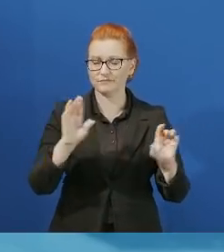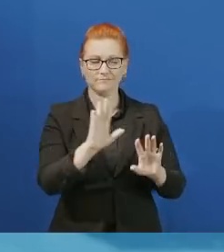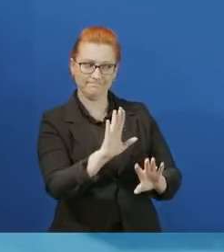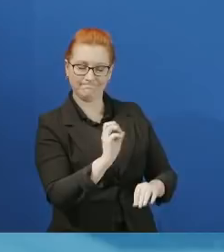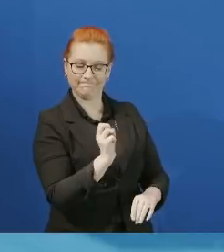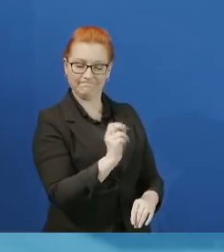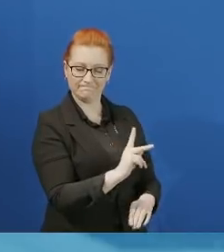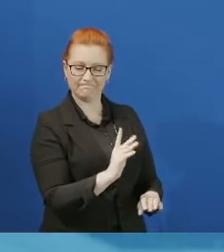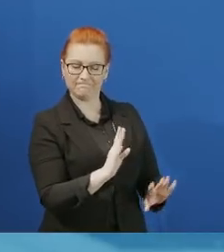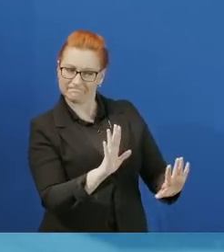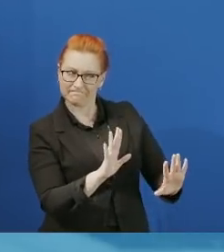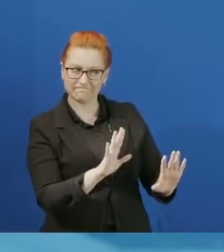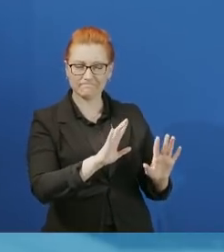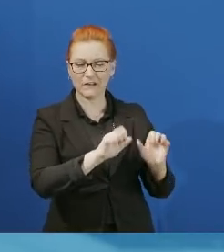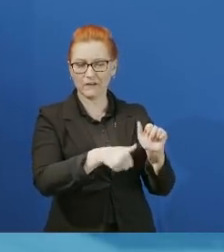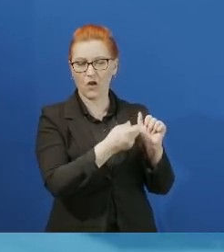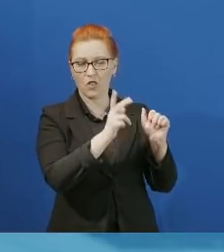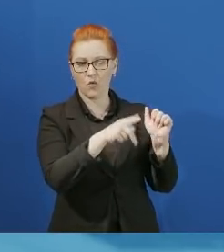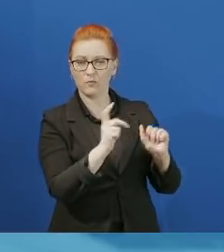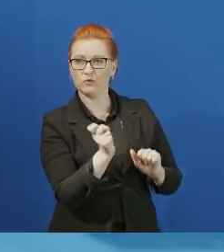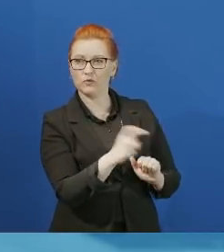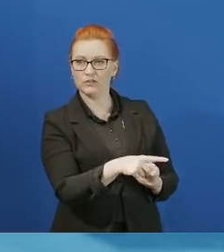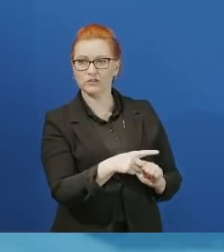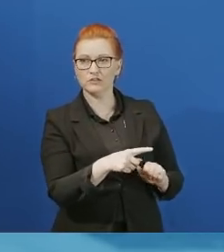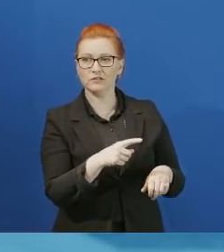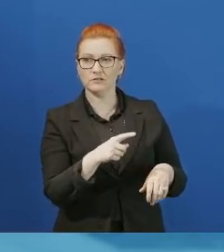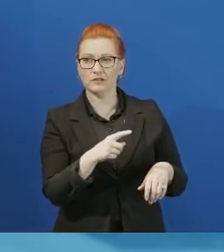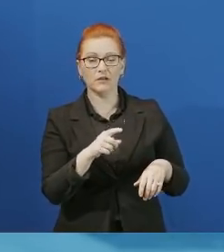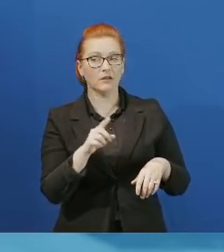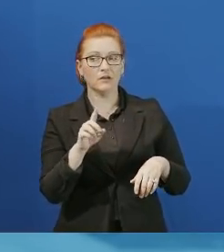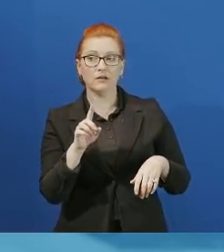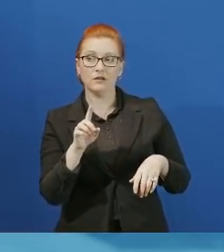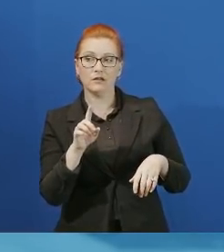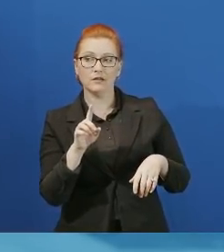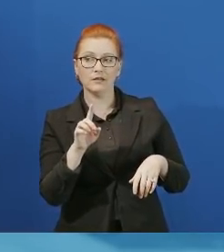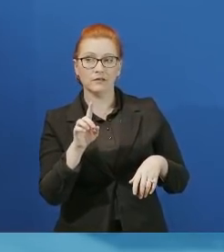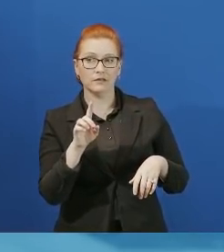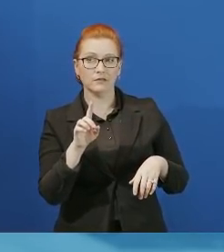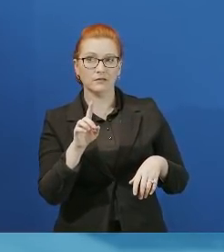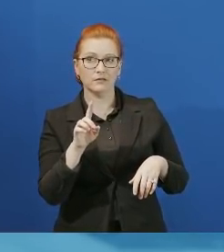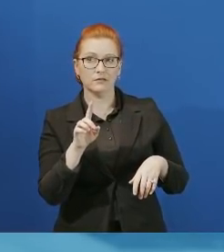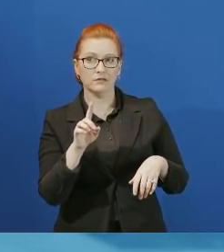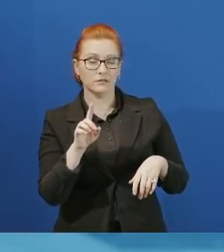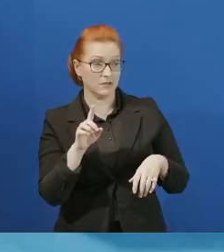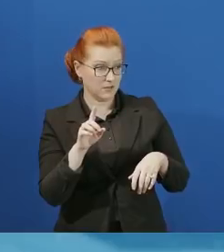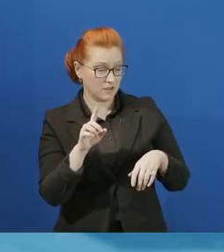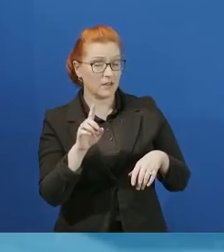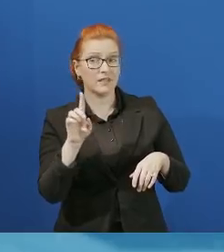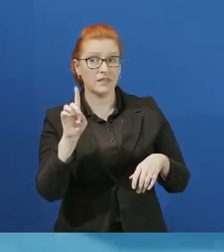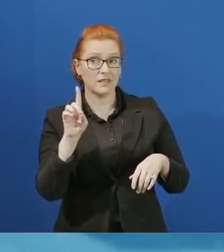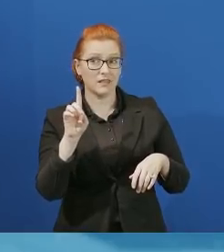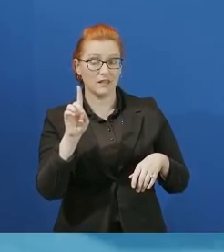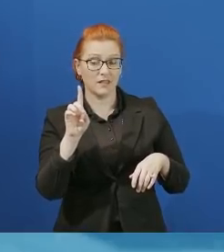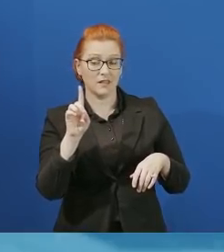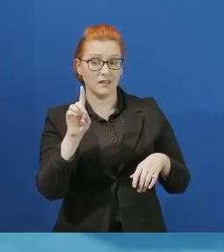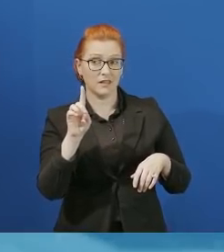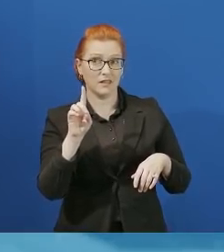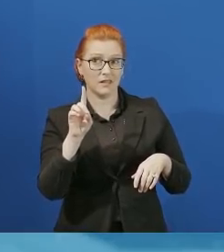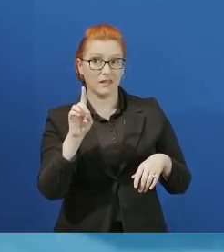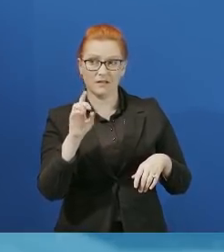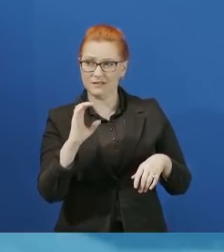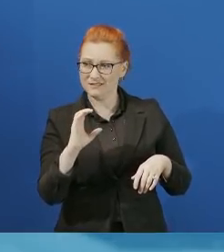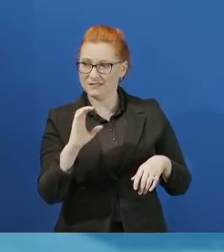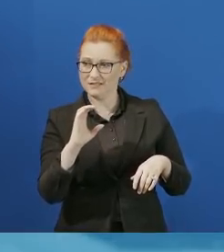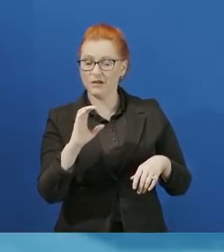that if I can. The CLI data is just one of 6 measurements actually where we're okay. You look at the other side of the CLI data,